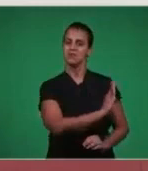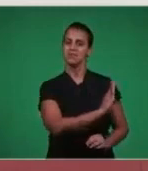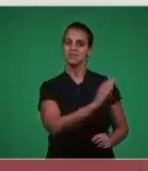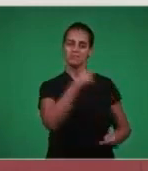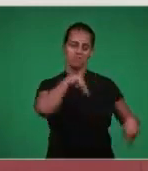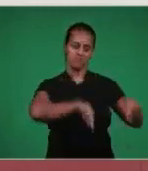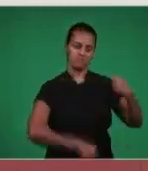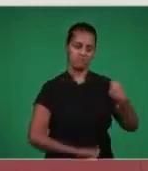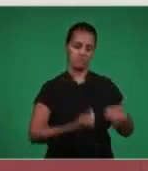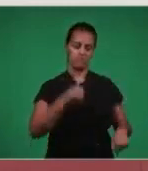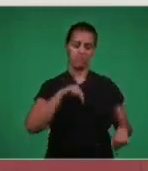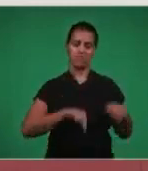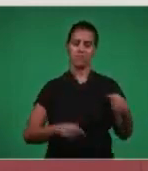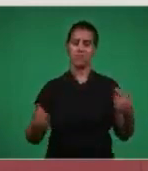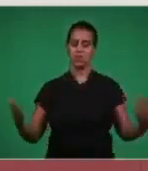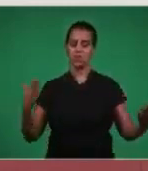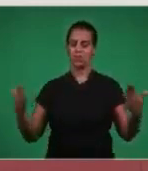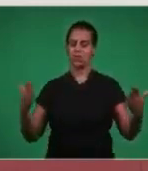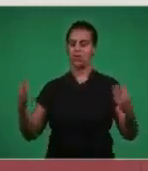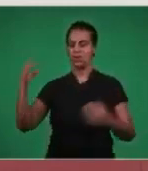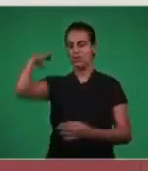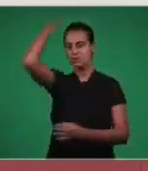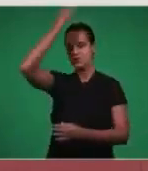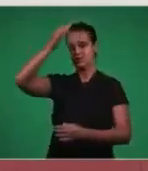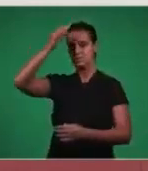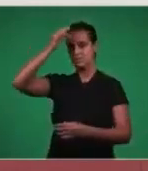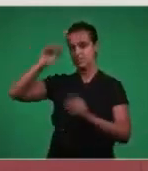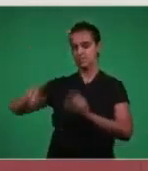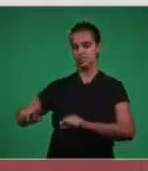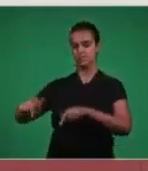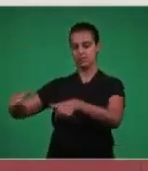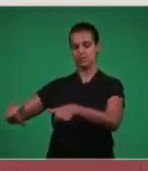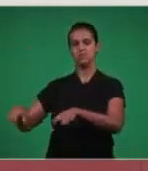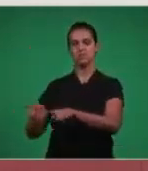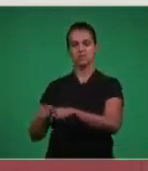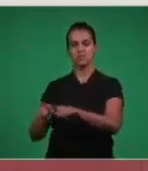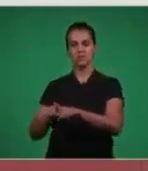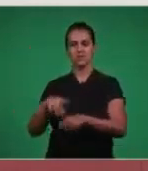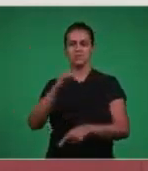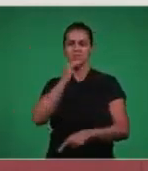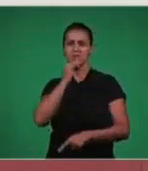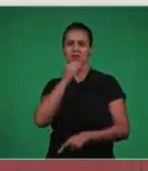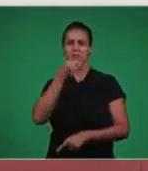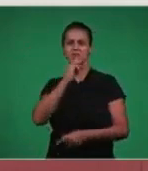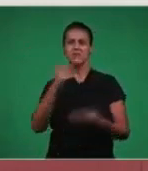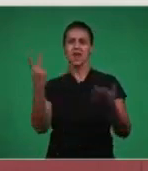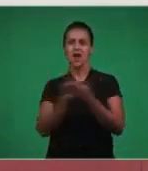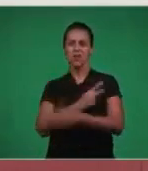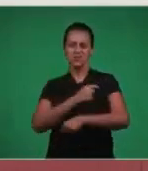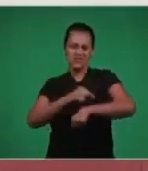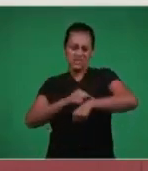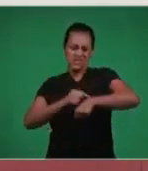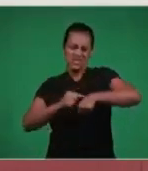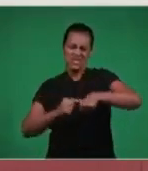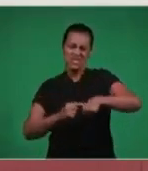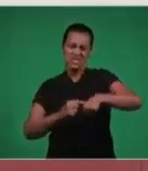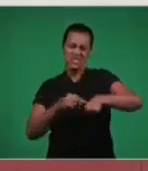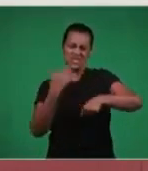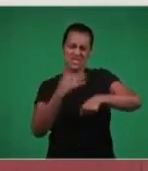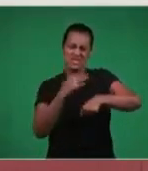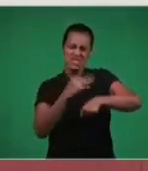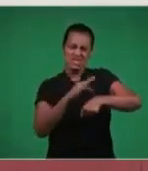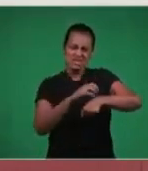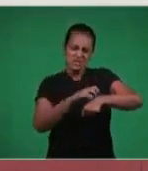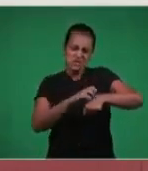can use a parallel. If I have a wound in my body, immediately the